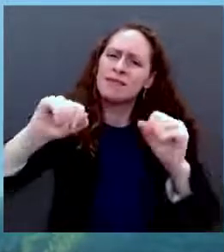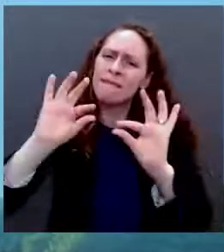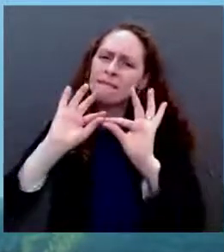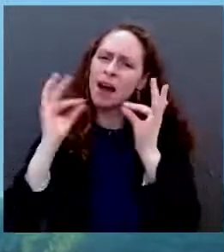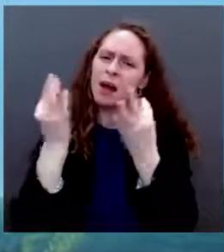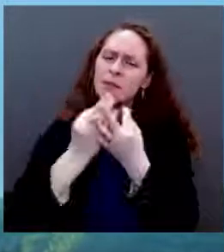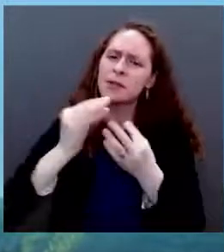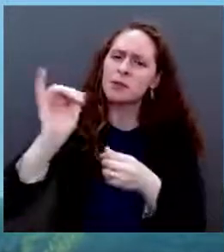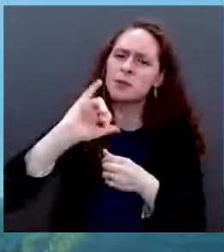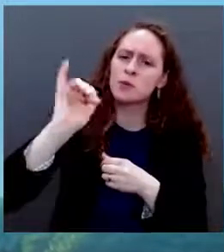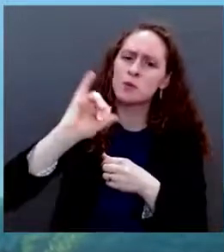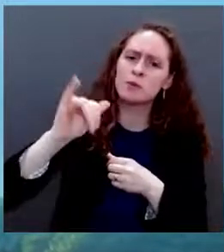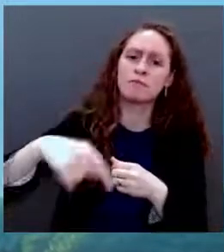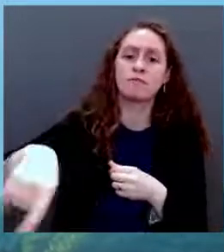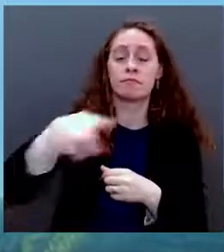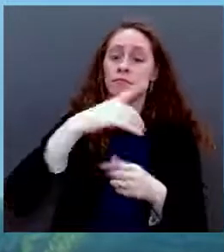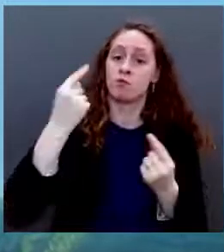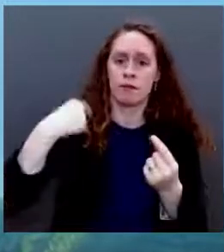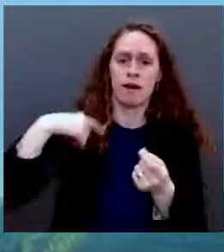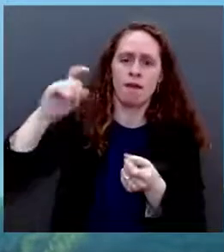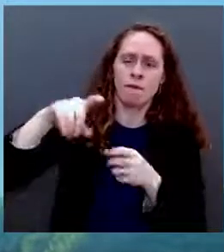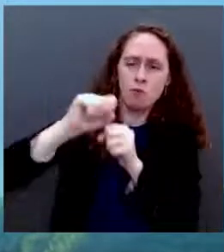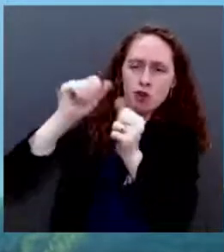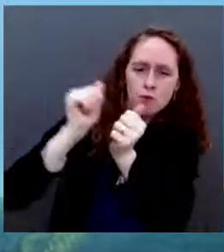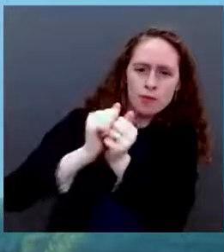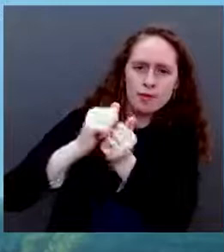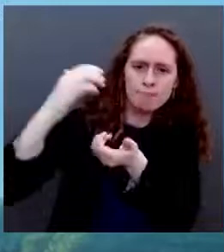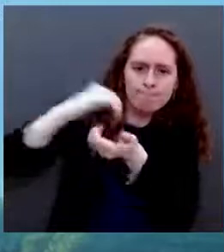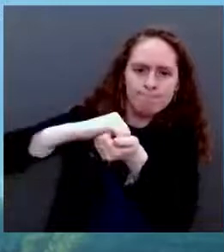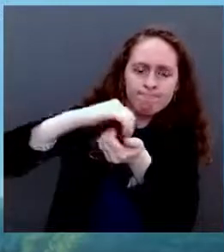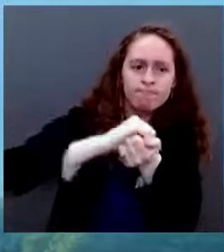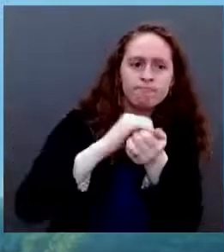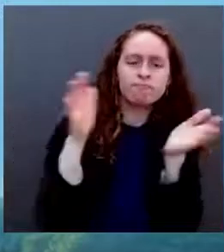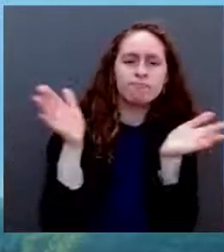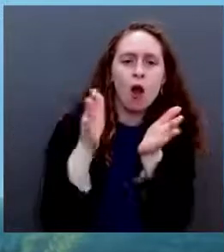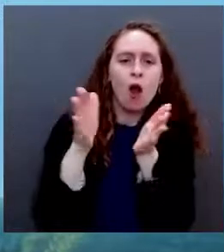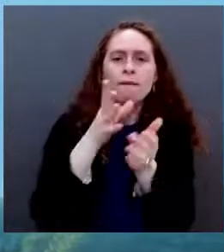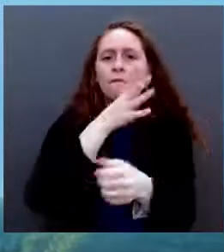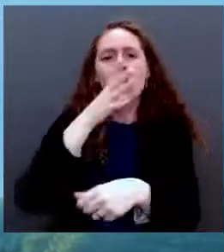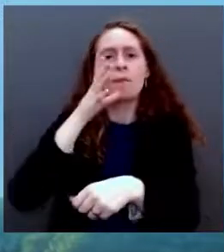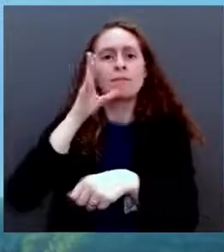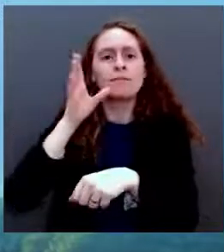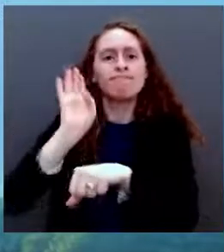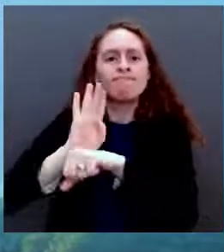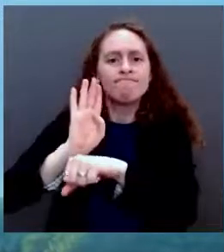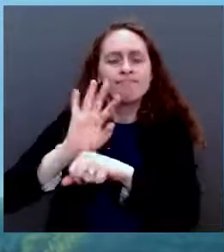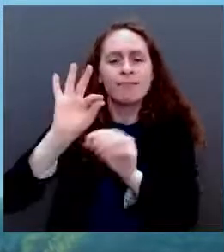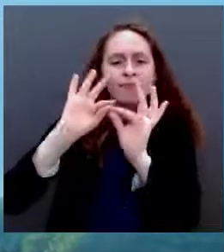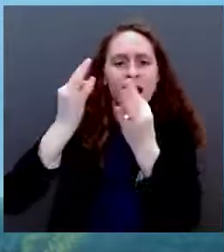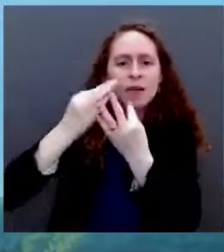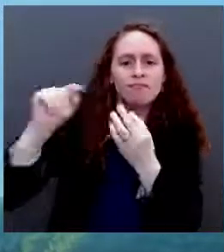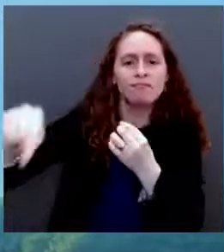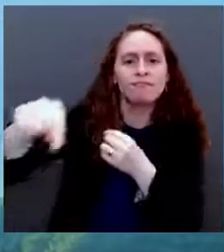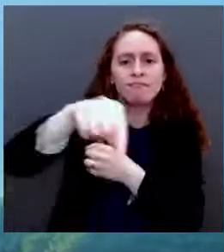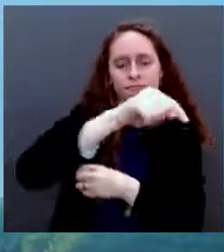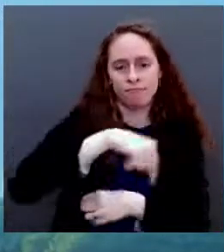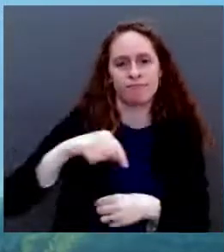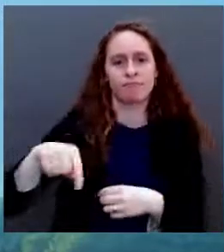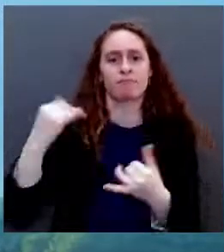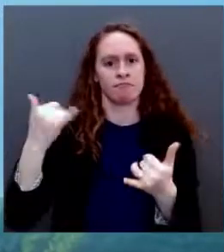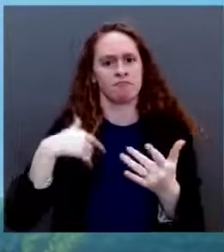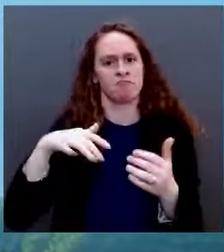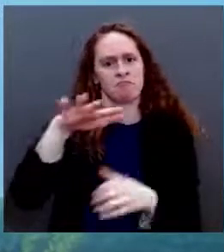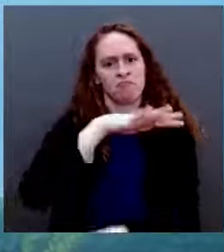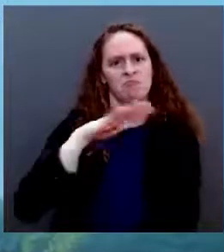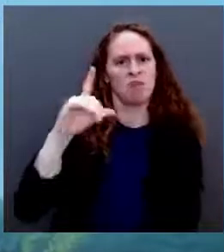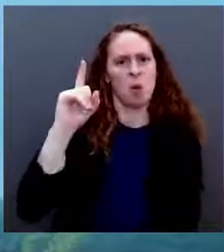And we're also providing poultry products for around 1 million consumers. And our unique